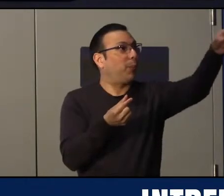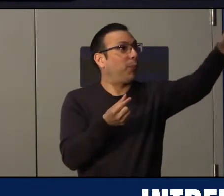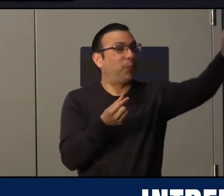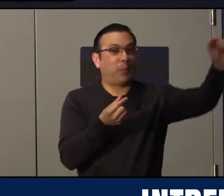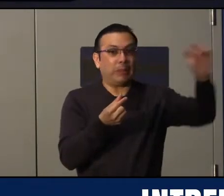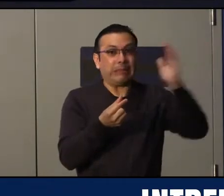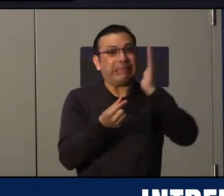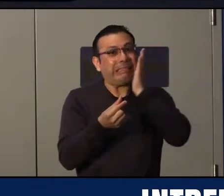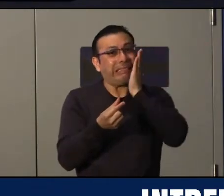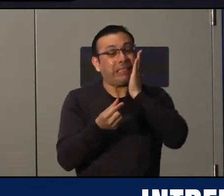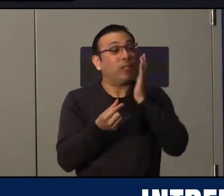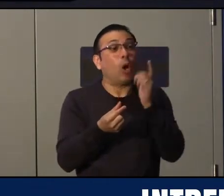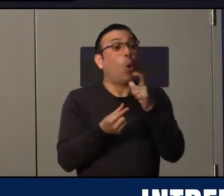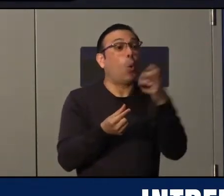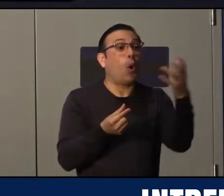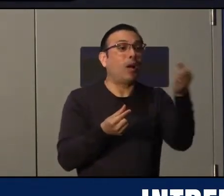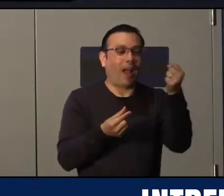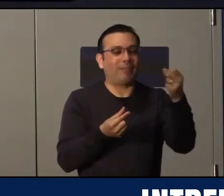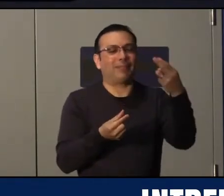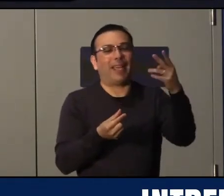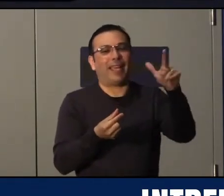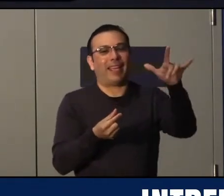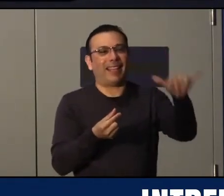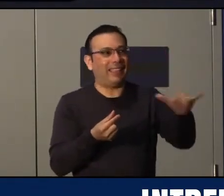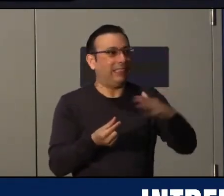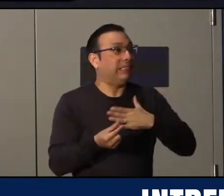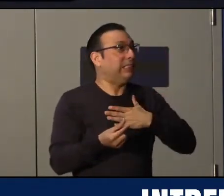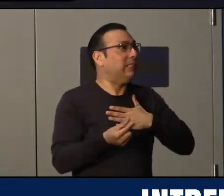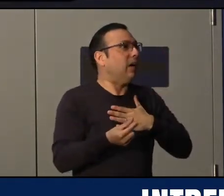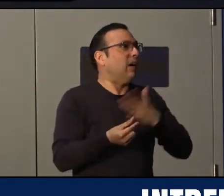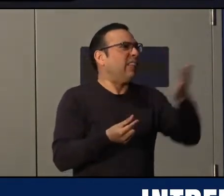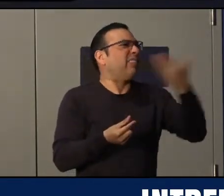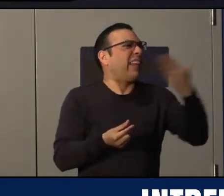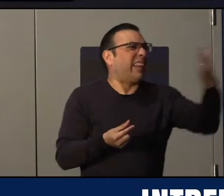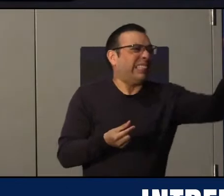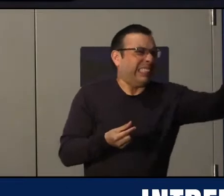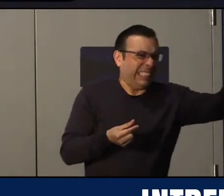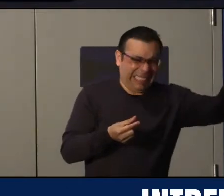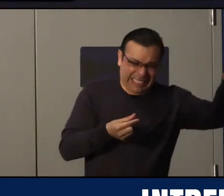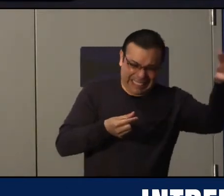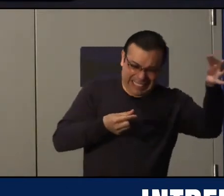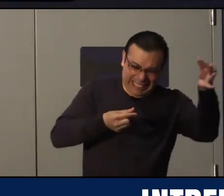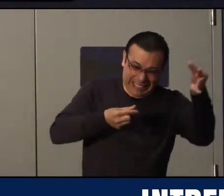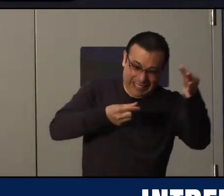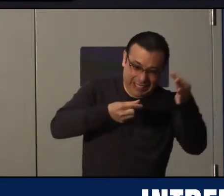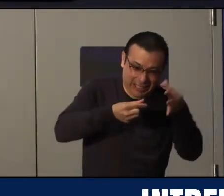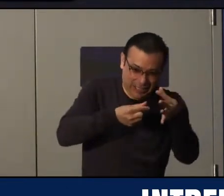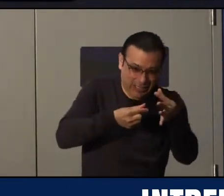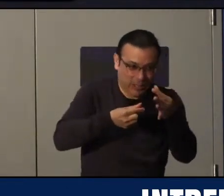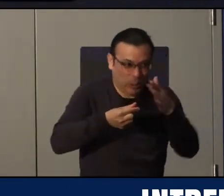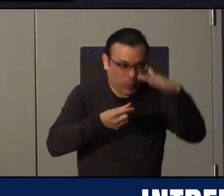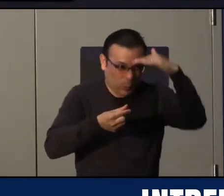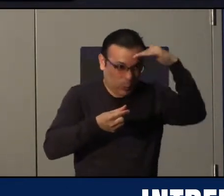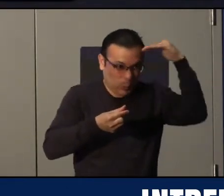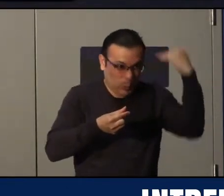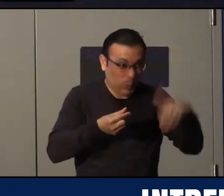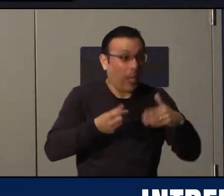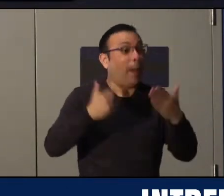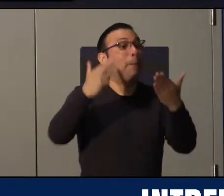all the way over to Haley, and Haley got it and gave it back to me. And so it wasn't too bad actually painting in